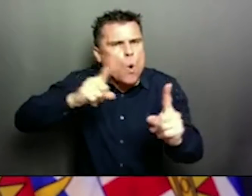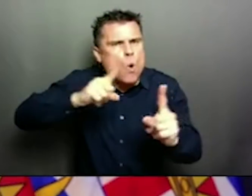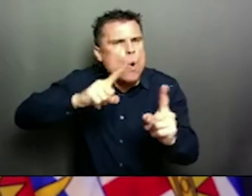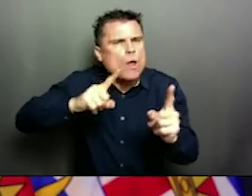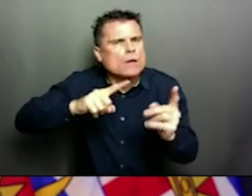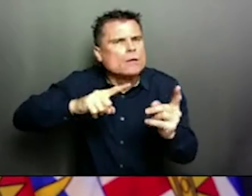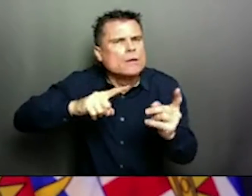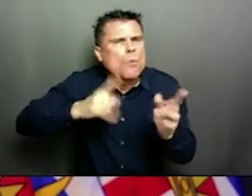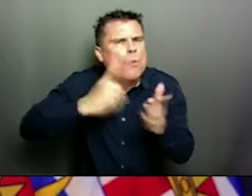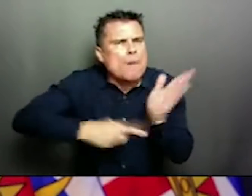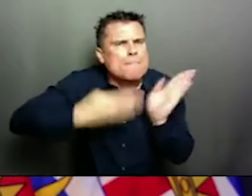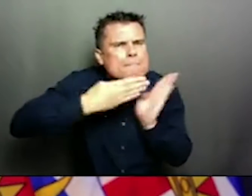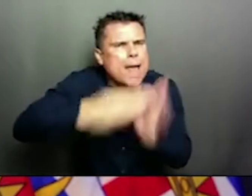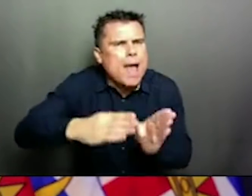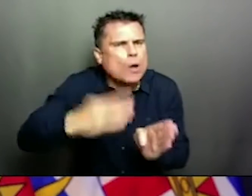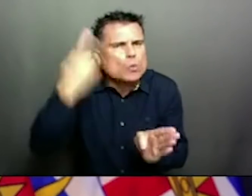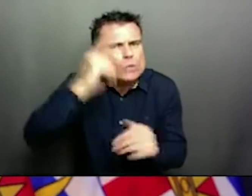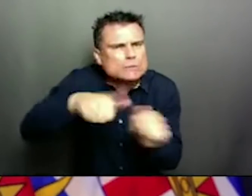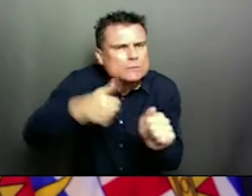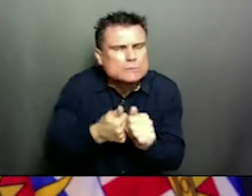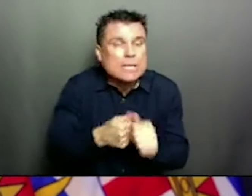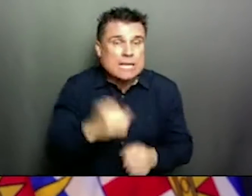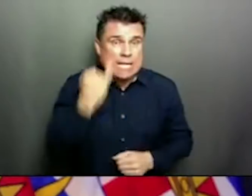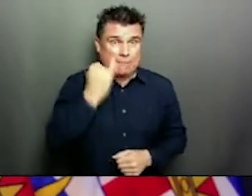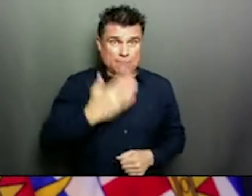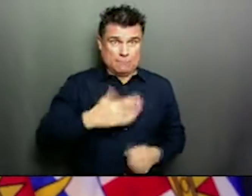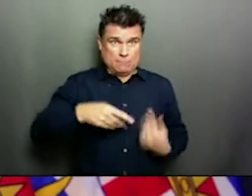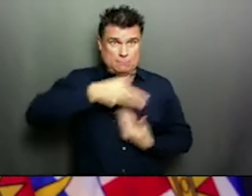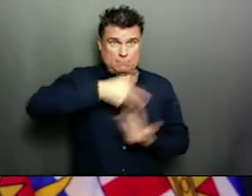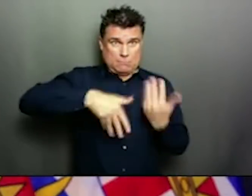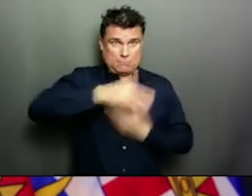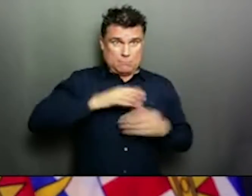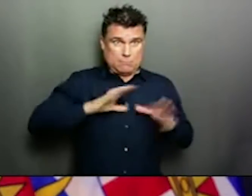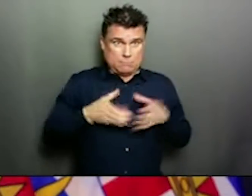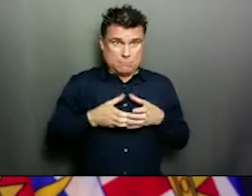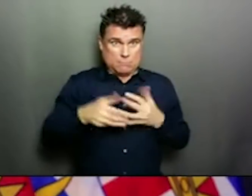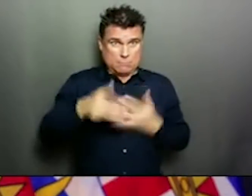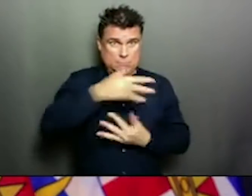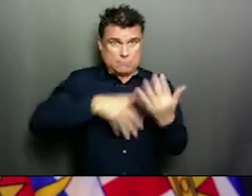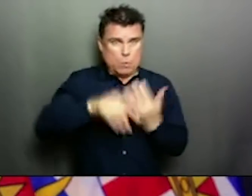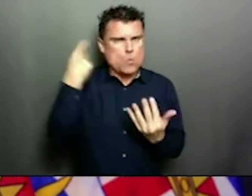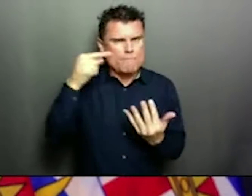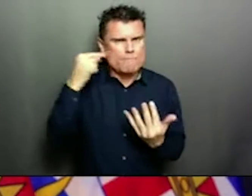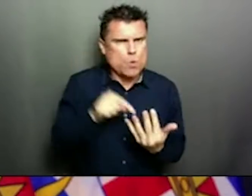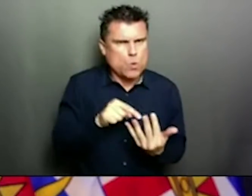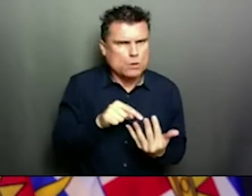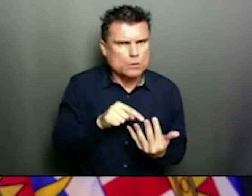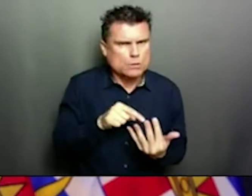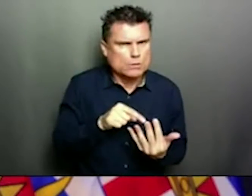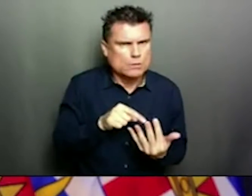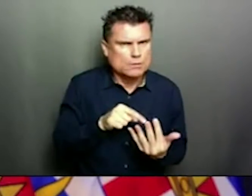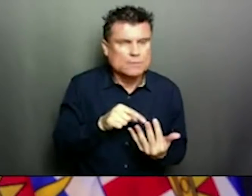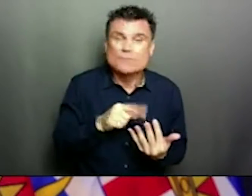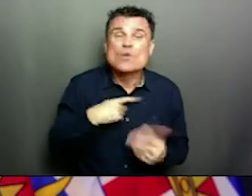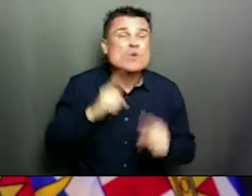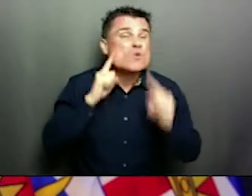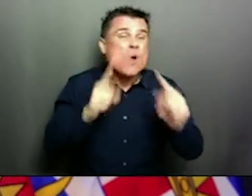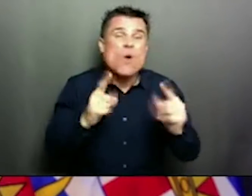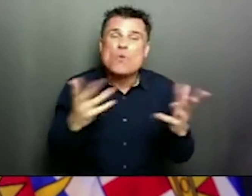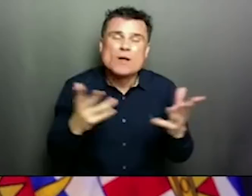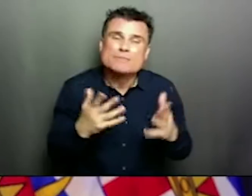social interactions. So the bottom line is we want to, as much as possible, stick with our household. If your